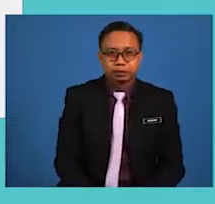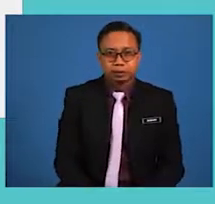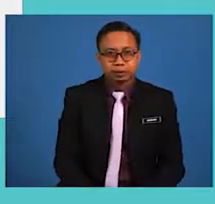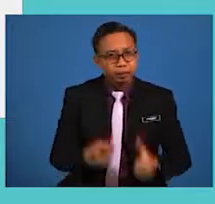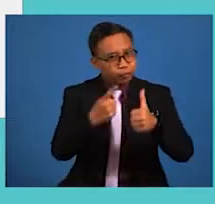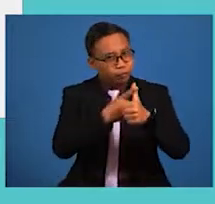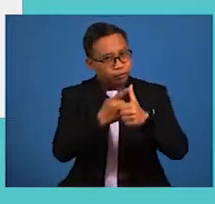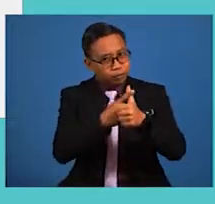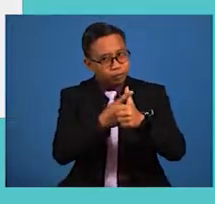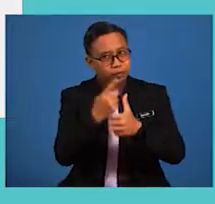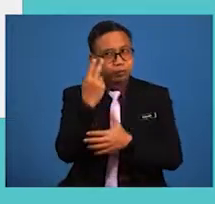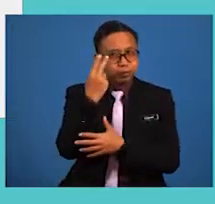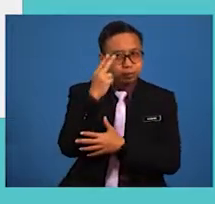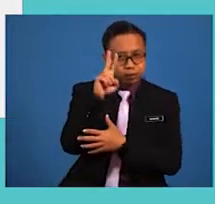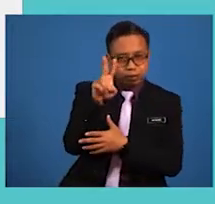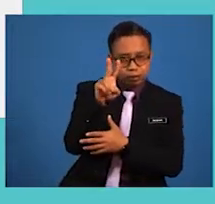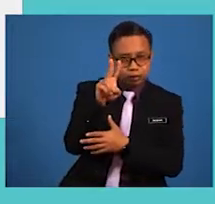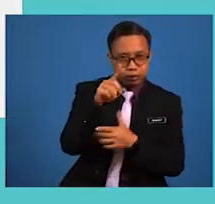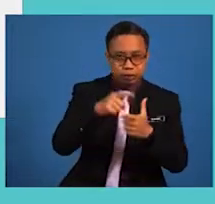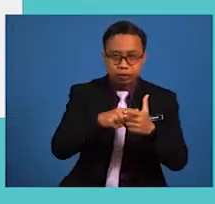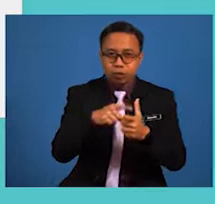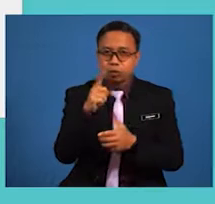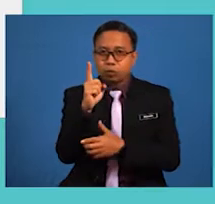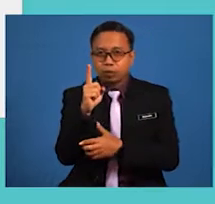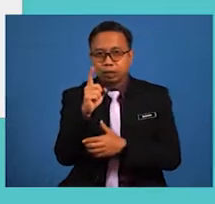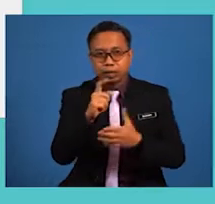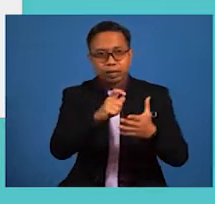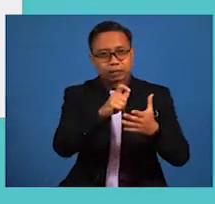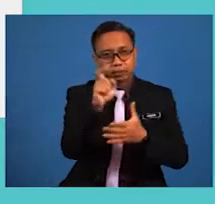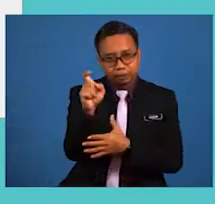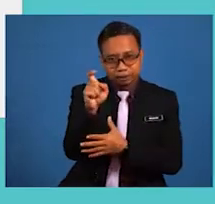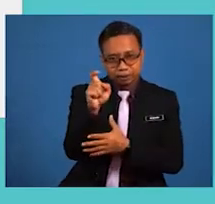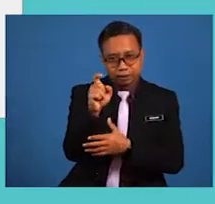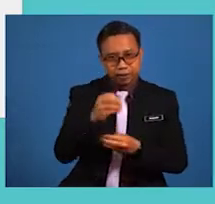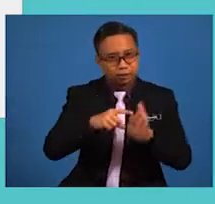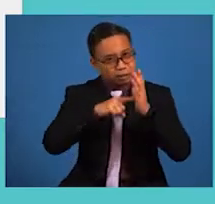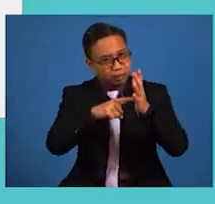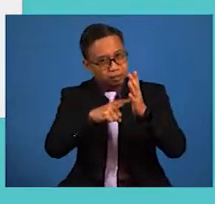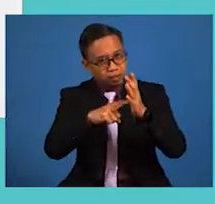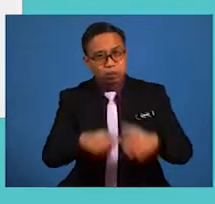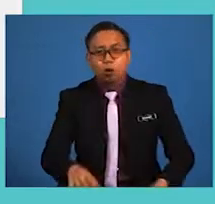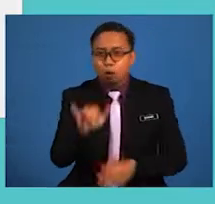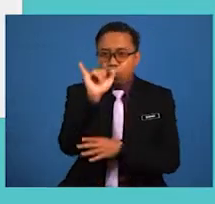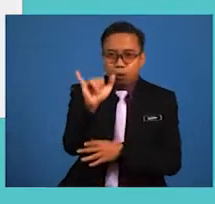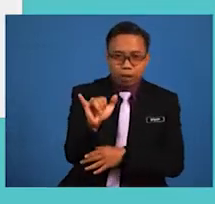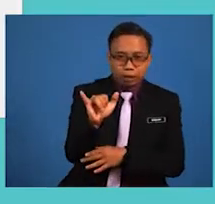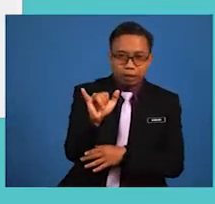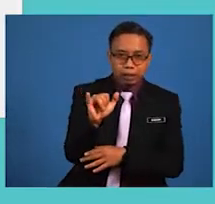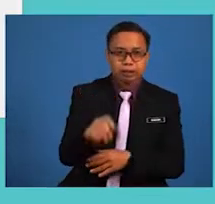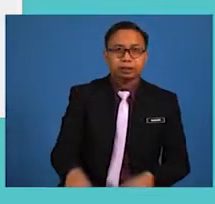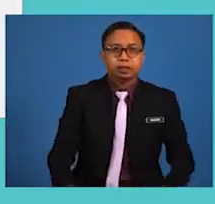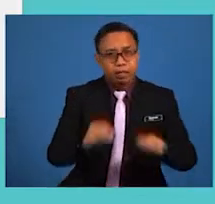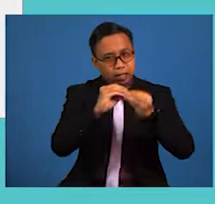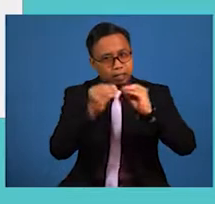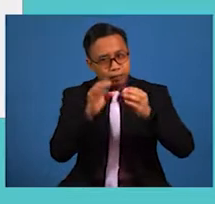The first visual is figure 1. The x-axis indicates years, while the y-axis states the number